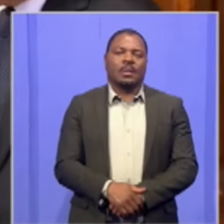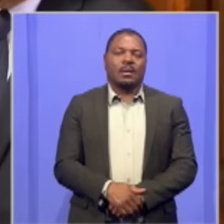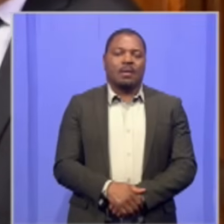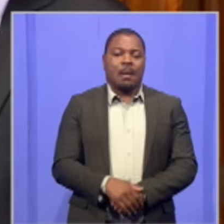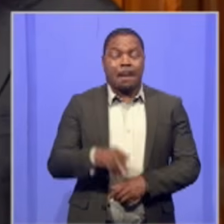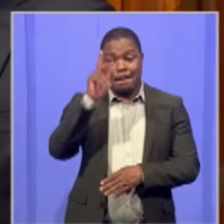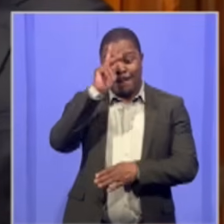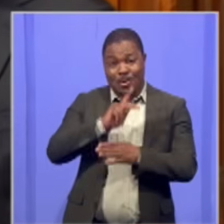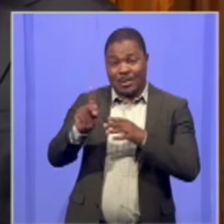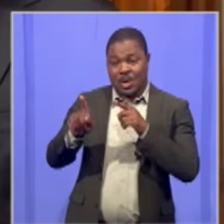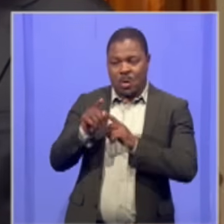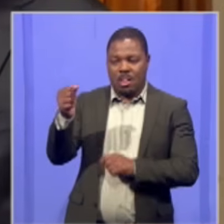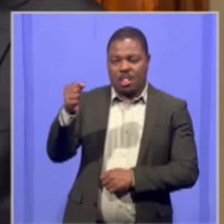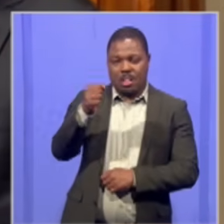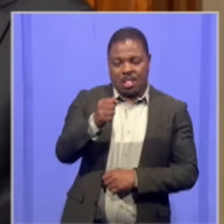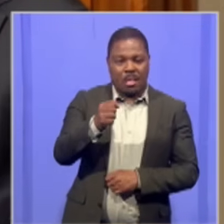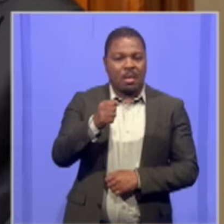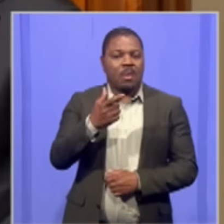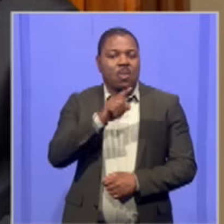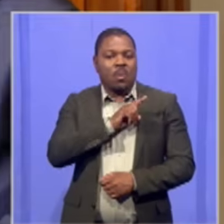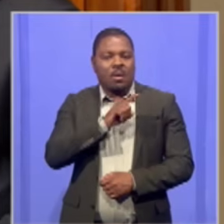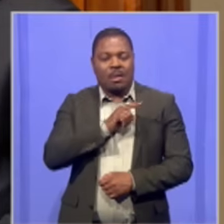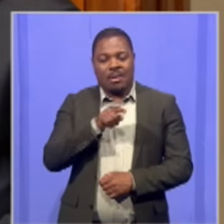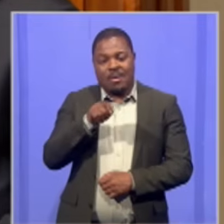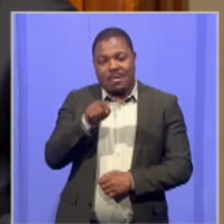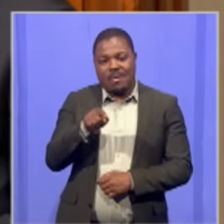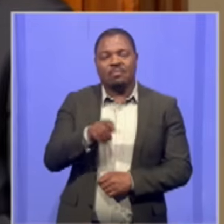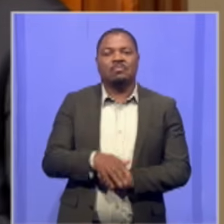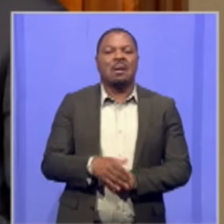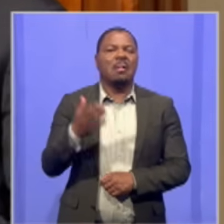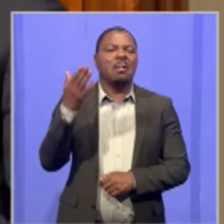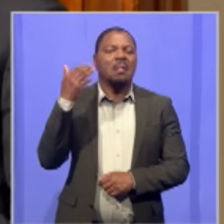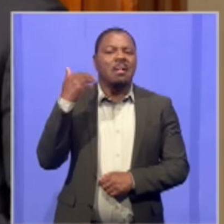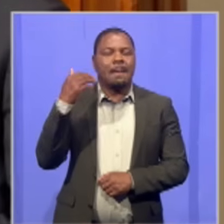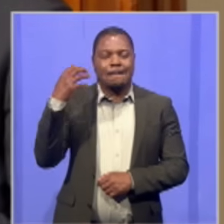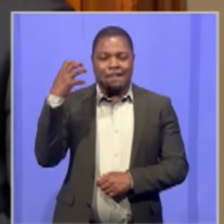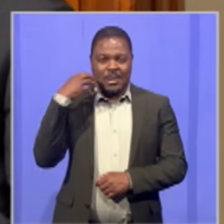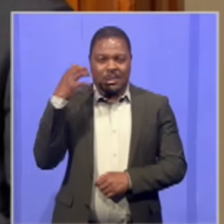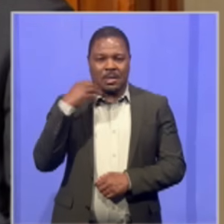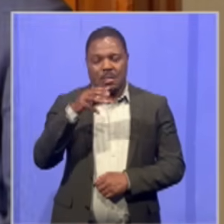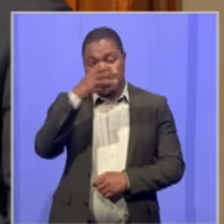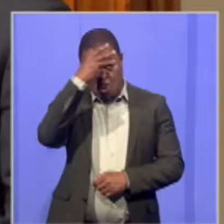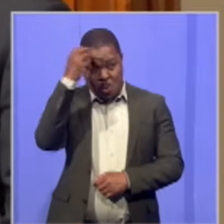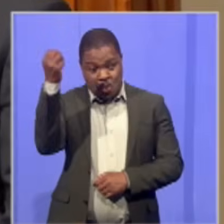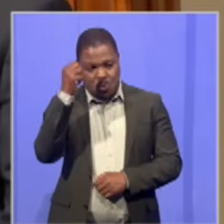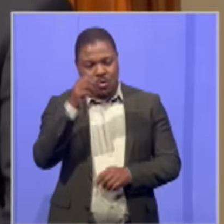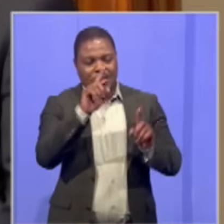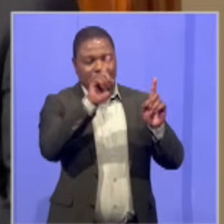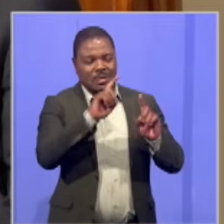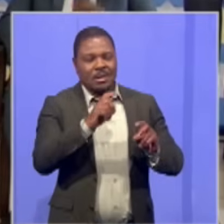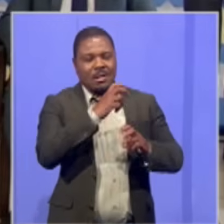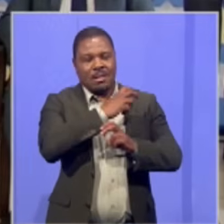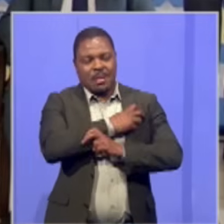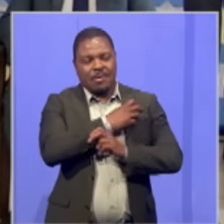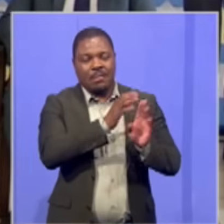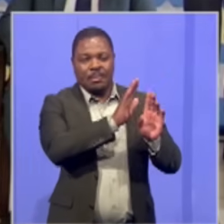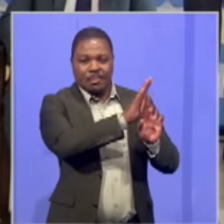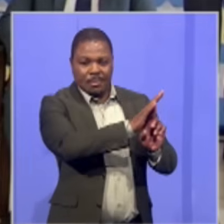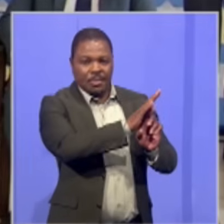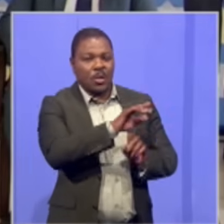Professor Kachaliya o kena maemong ana a letona la sepolesa ka mora hore letona Senzo Mchunu a nkiswe matsatsi a phomolo a ikgethang ho